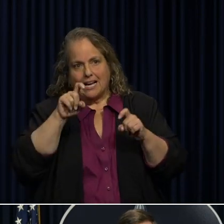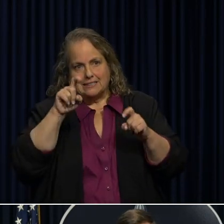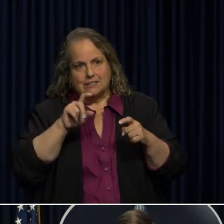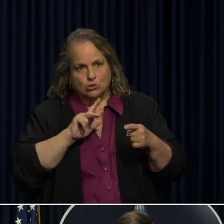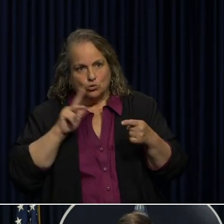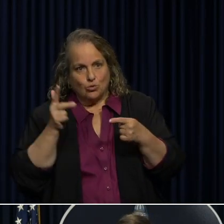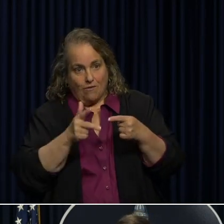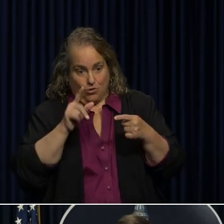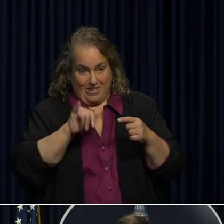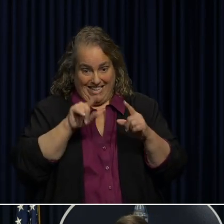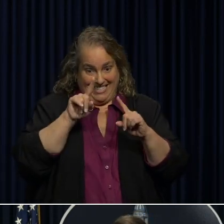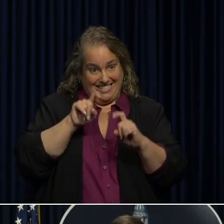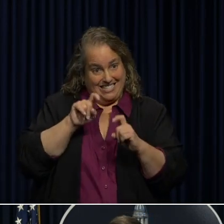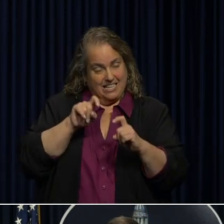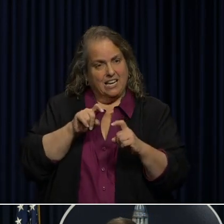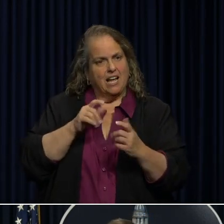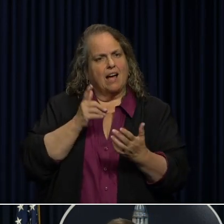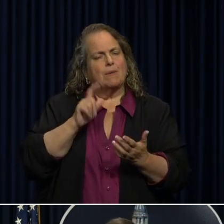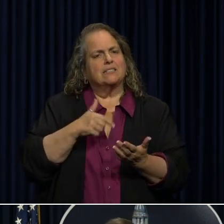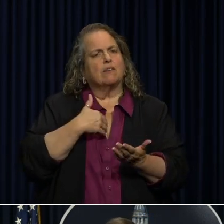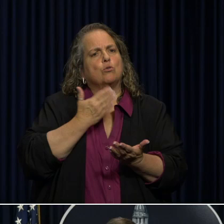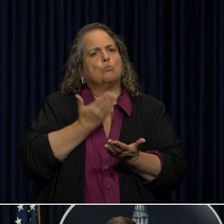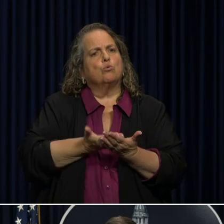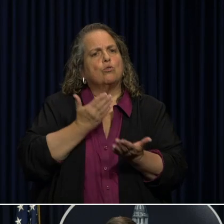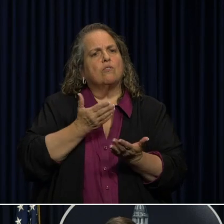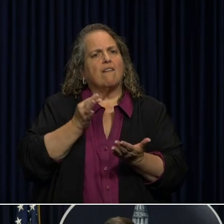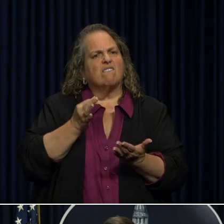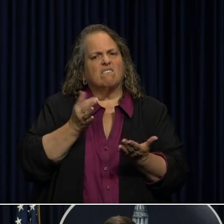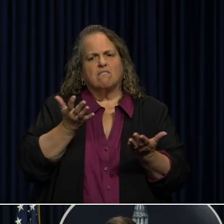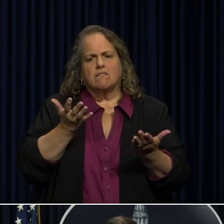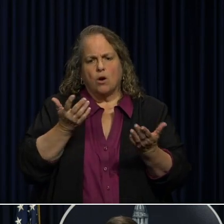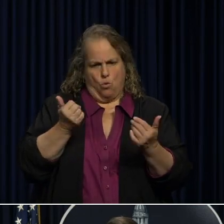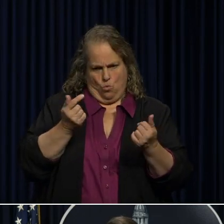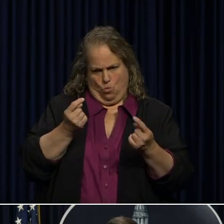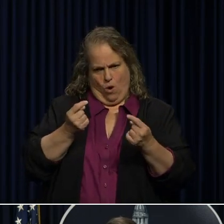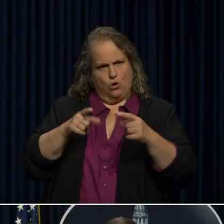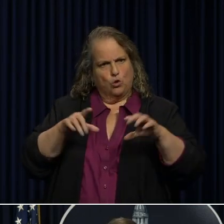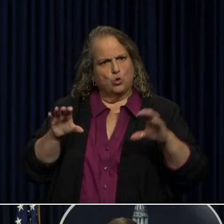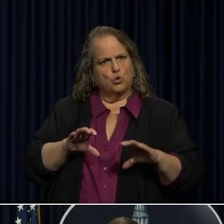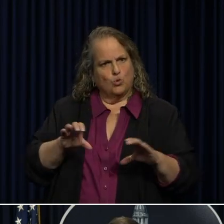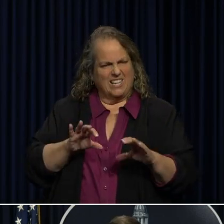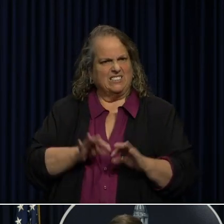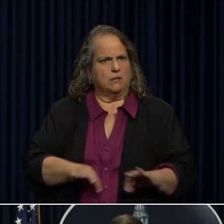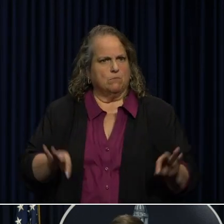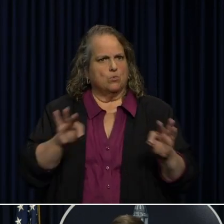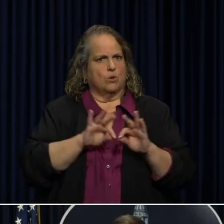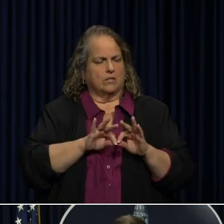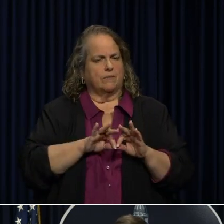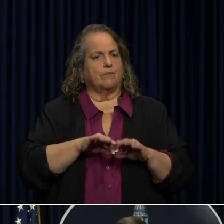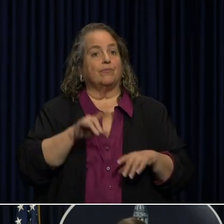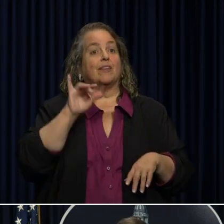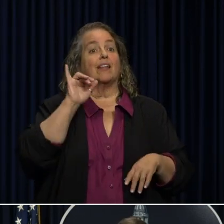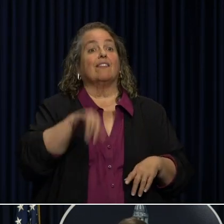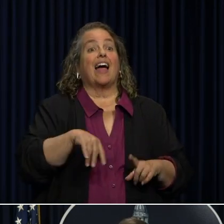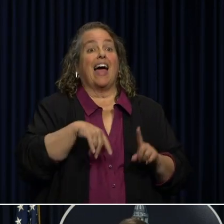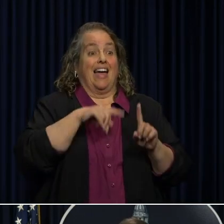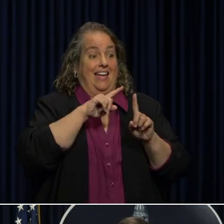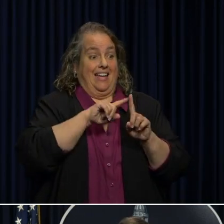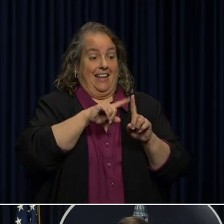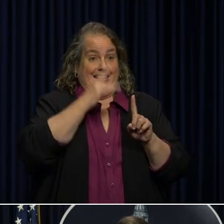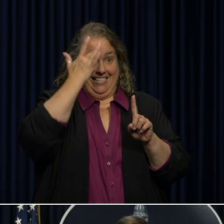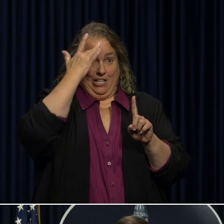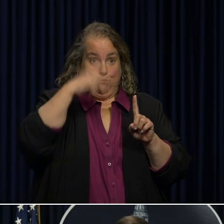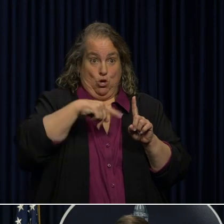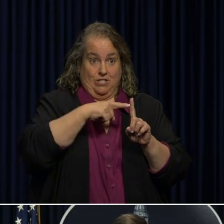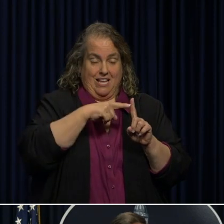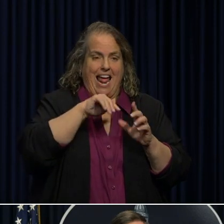of concept is always very important. All right, increased testing capacity and contact tracing. Tomorrow, we're going to